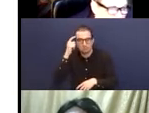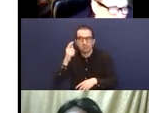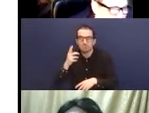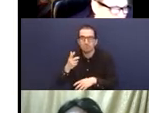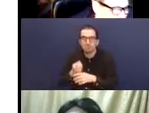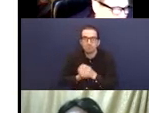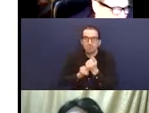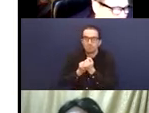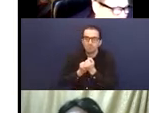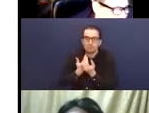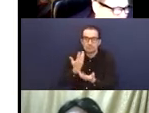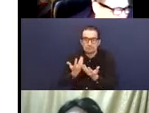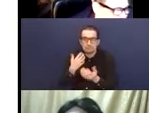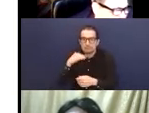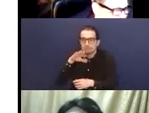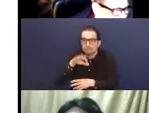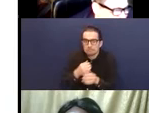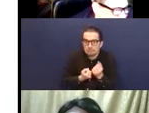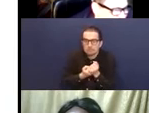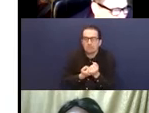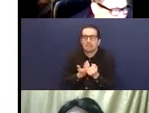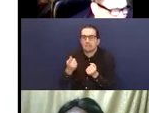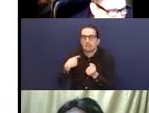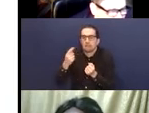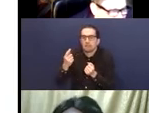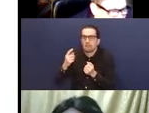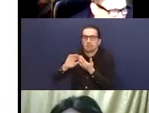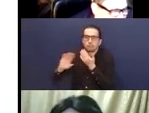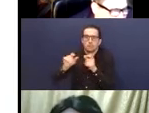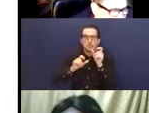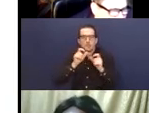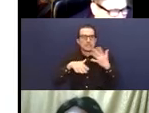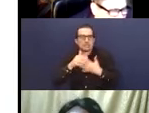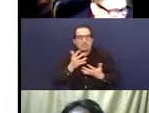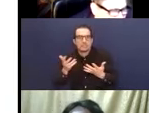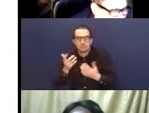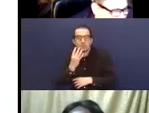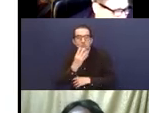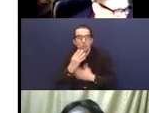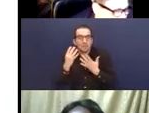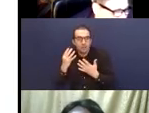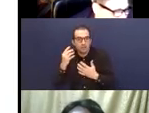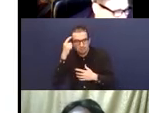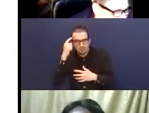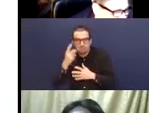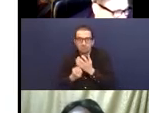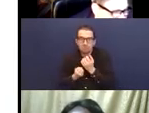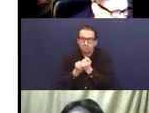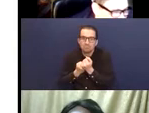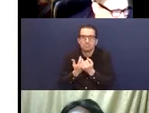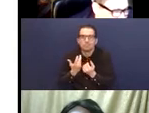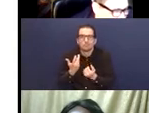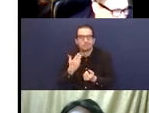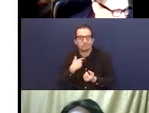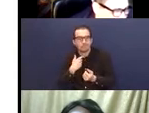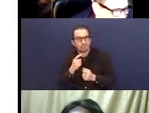in long stay hospitals, lost hours of work, emergency healthcare, increased crime and low productivity.